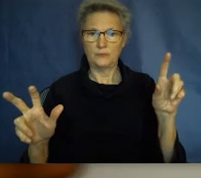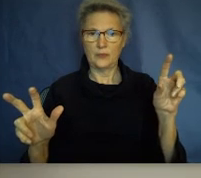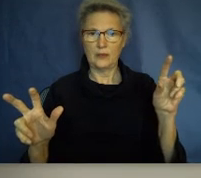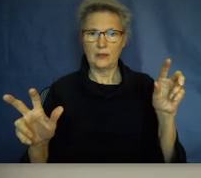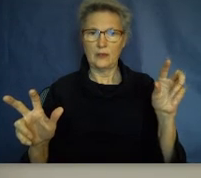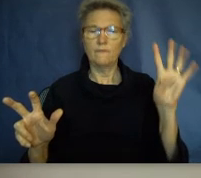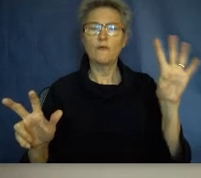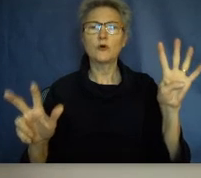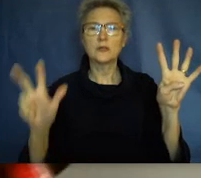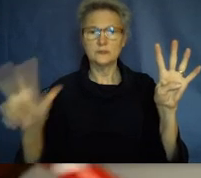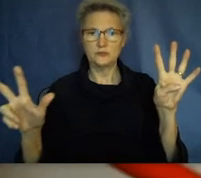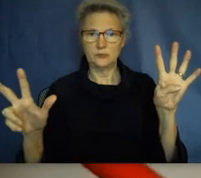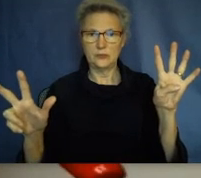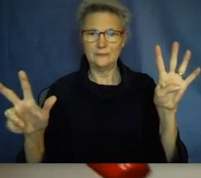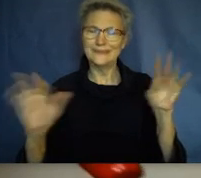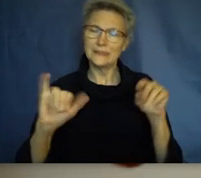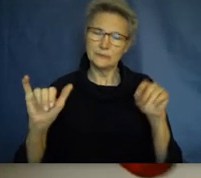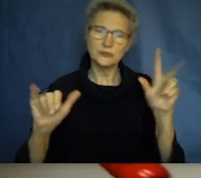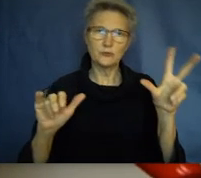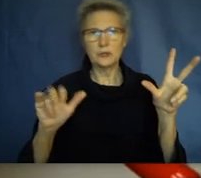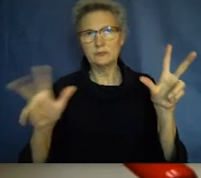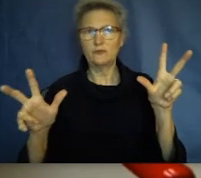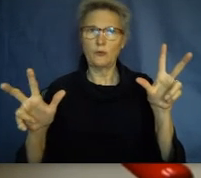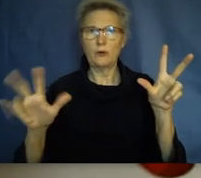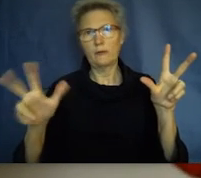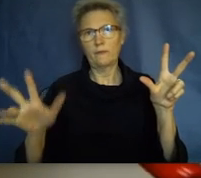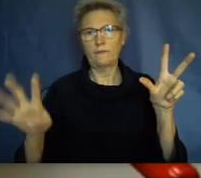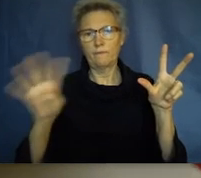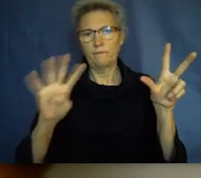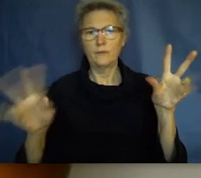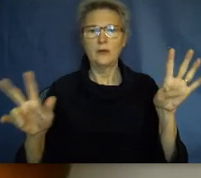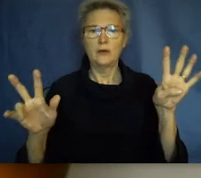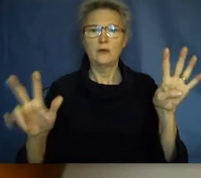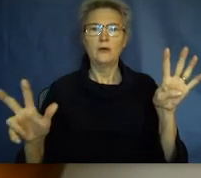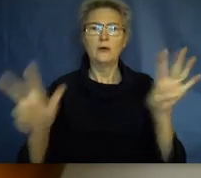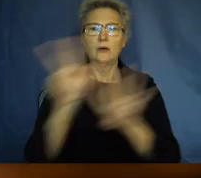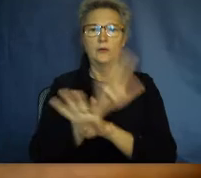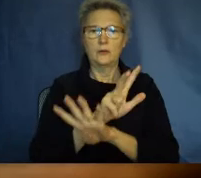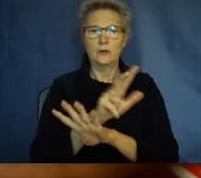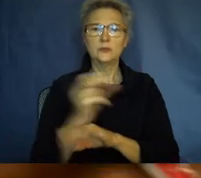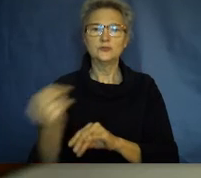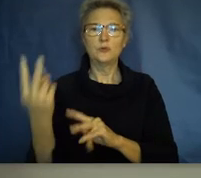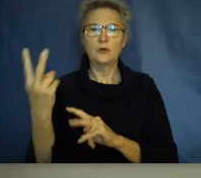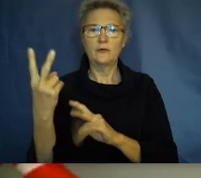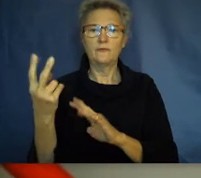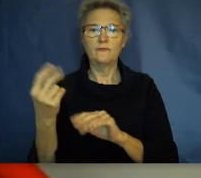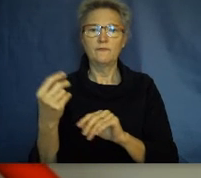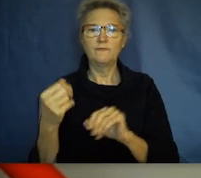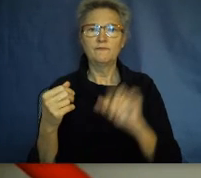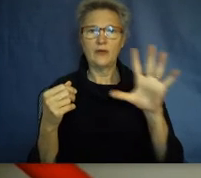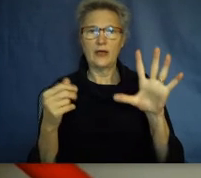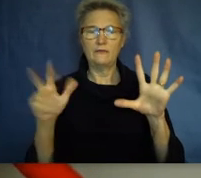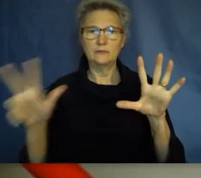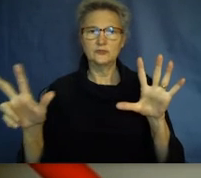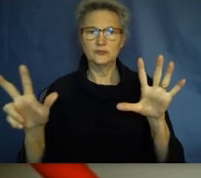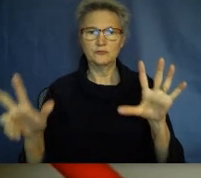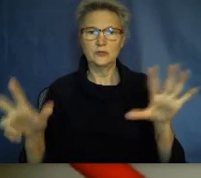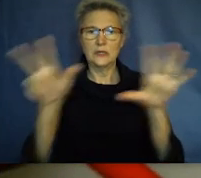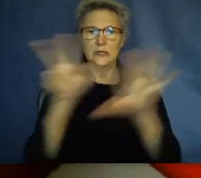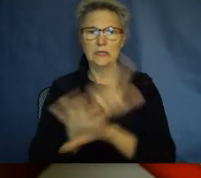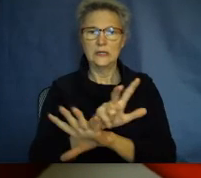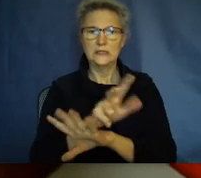4 times 3, which is the same as 3 times 4 because of our commutative property, you know that, is 12. 5